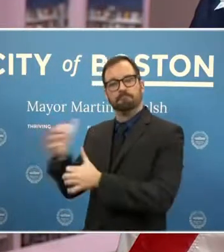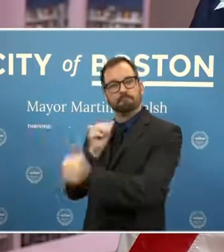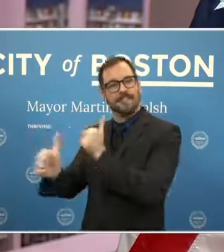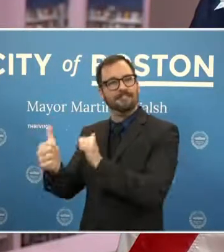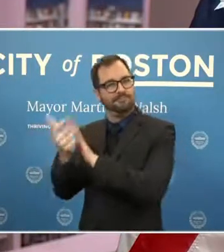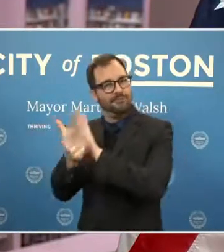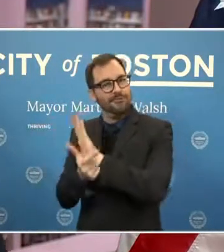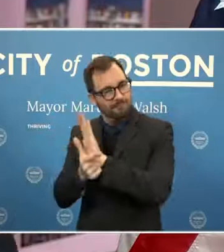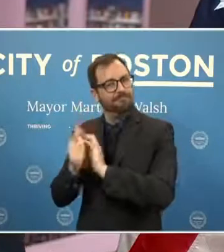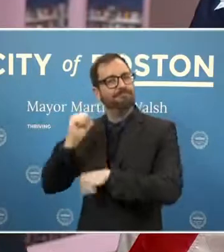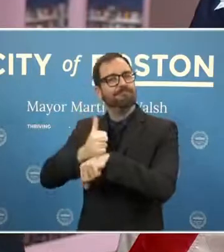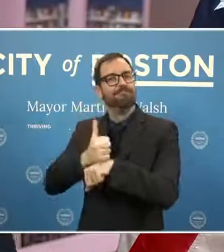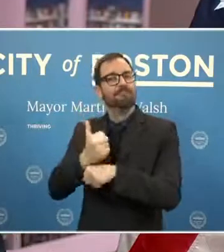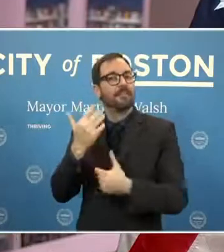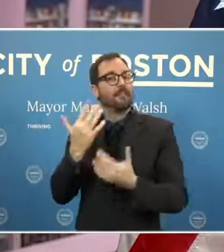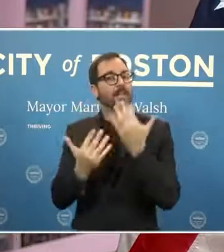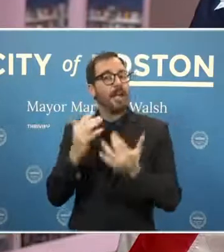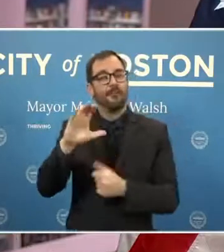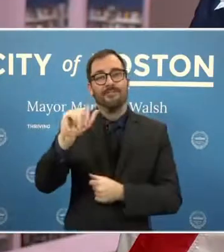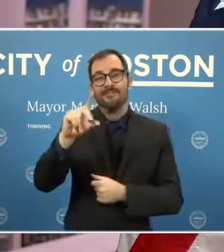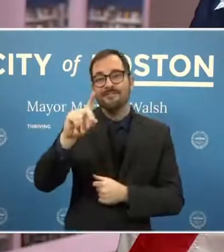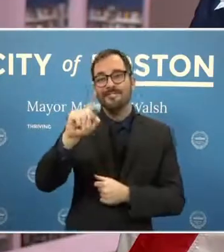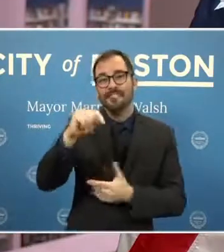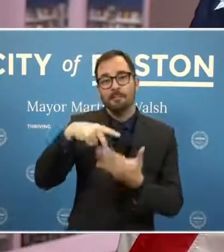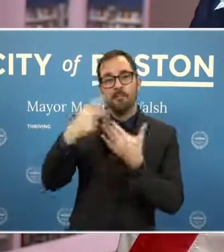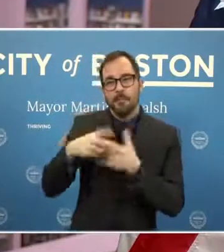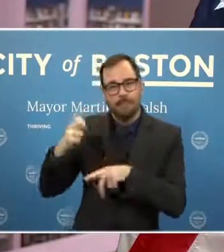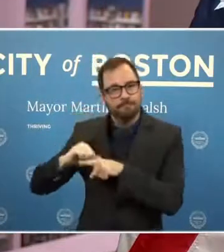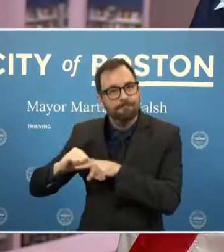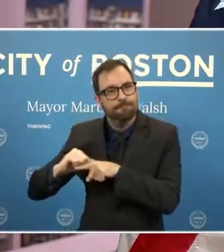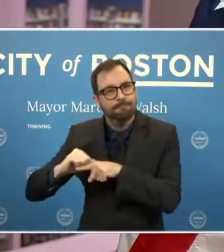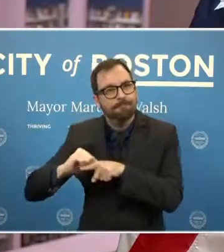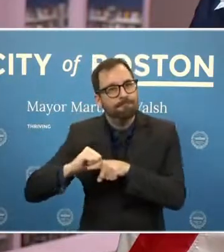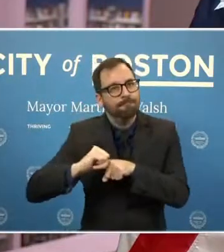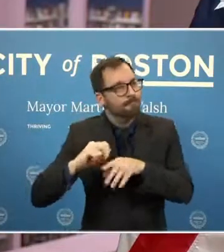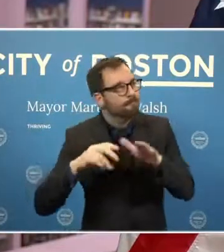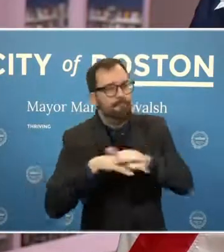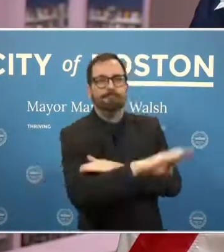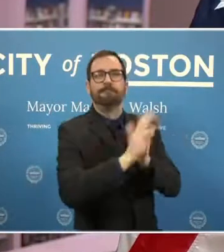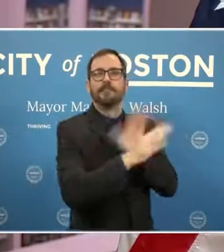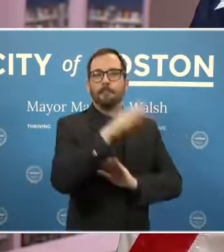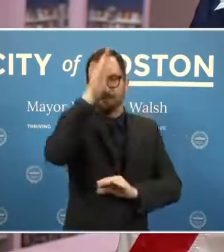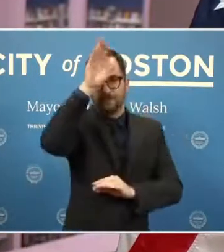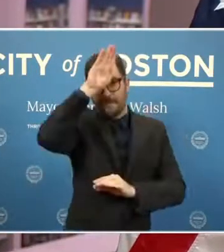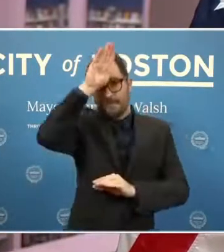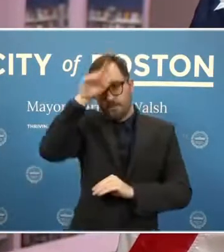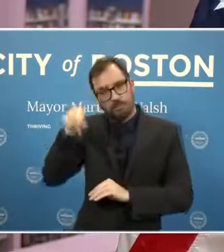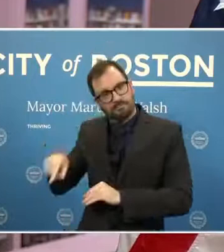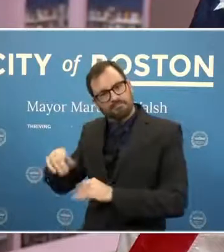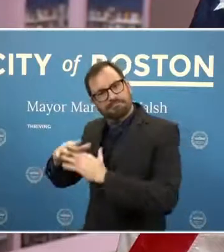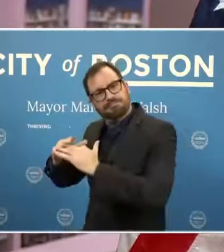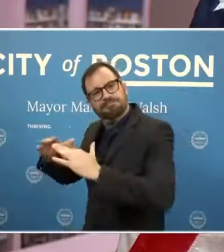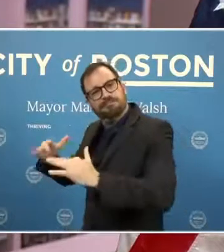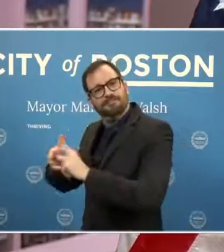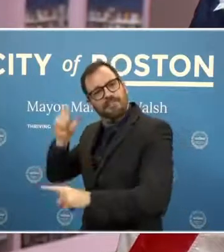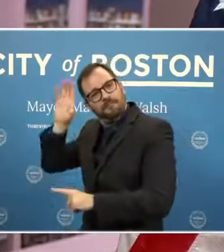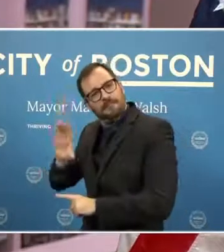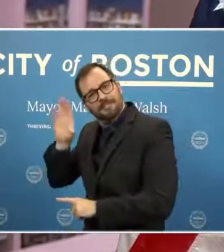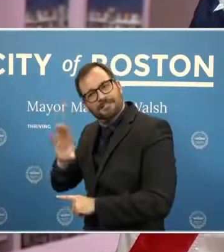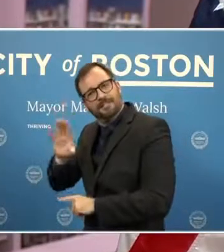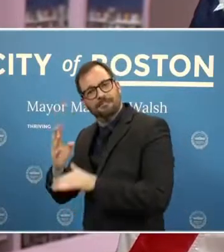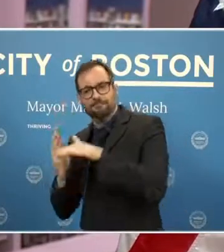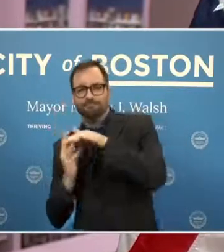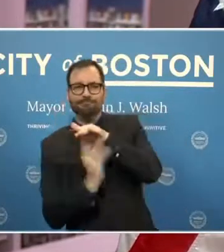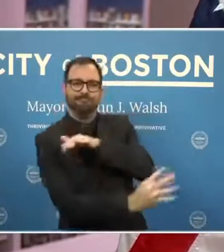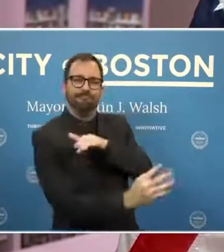I want to say a word to our small business owners. You are the soul of our economy, and you sacrifice so much for the safety of our city.